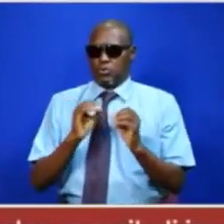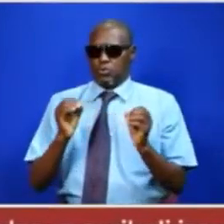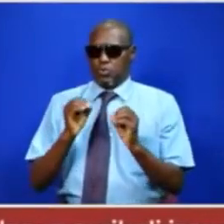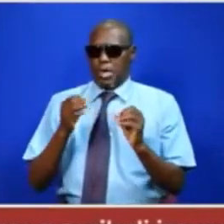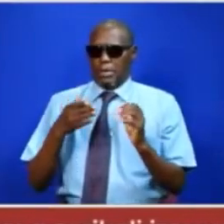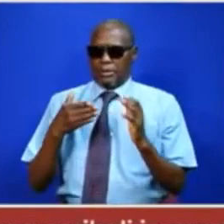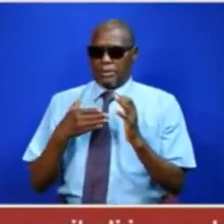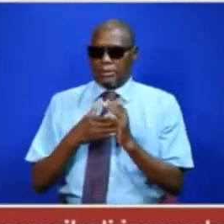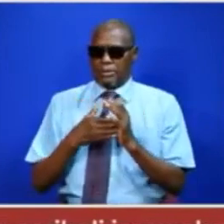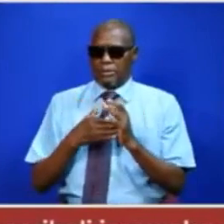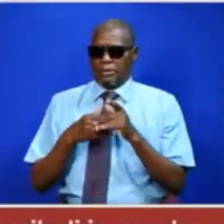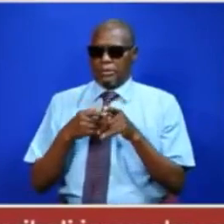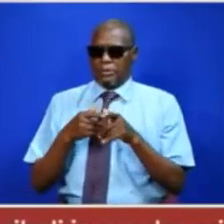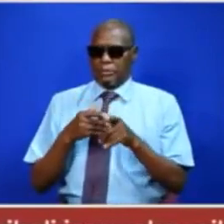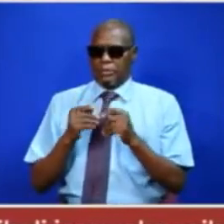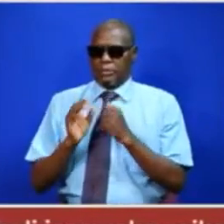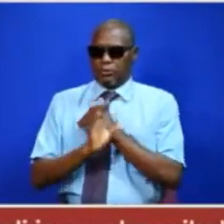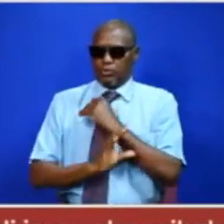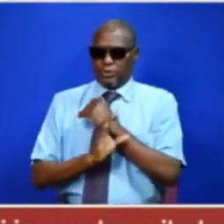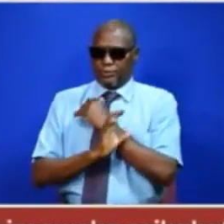such country,